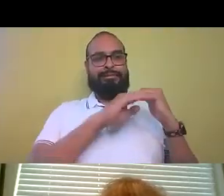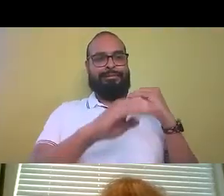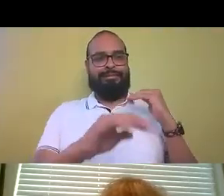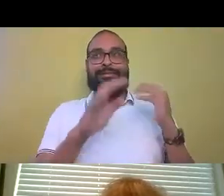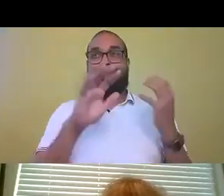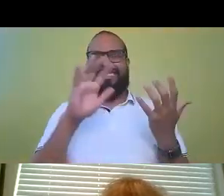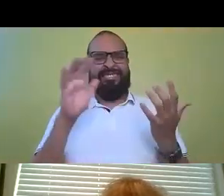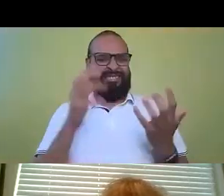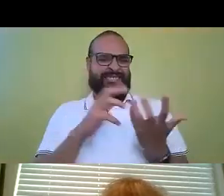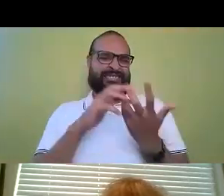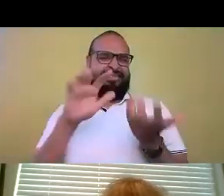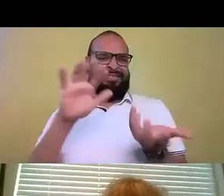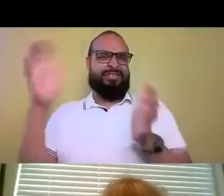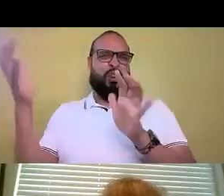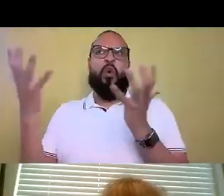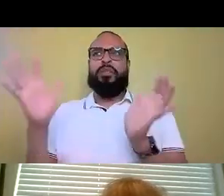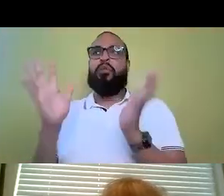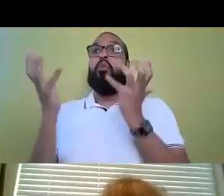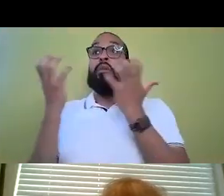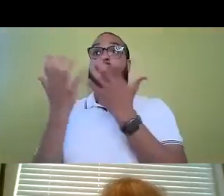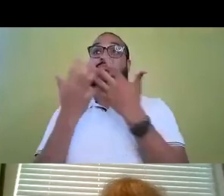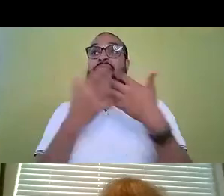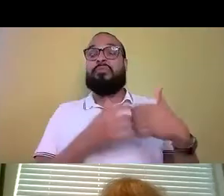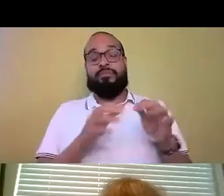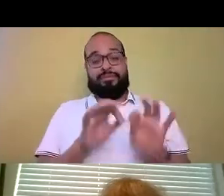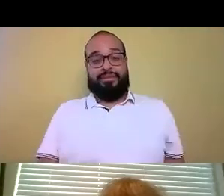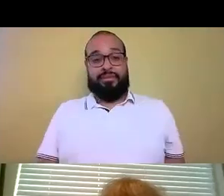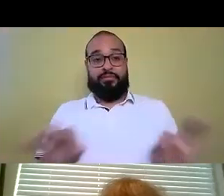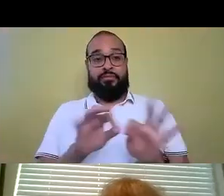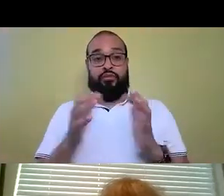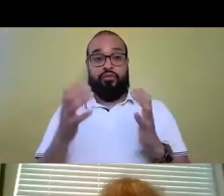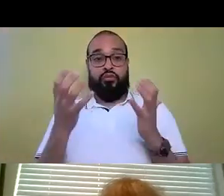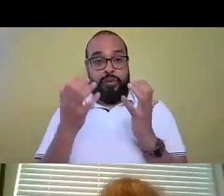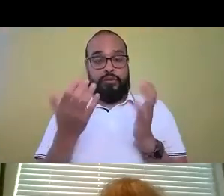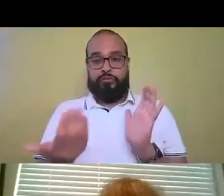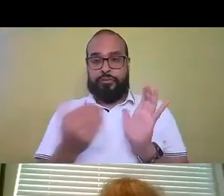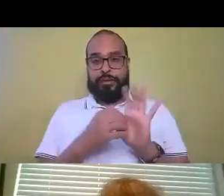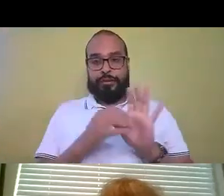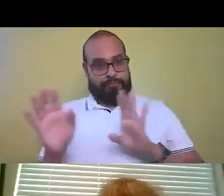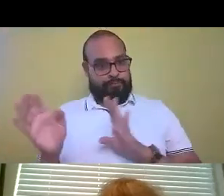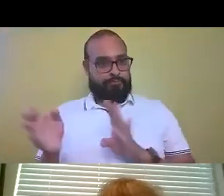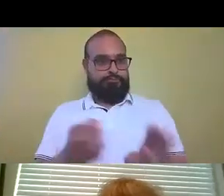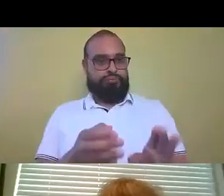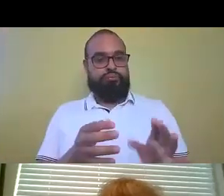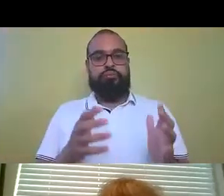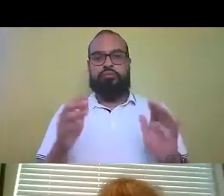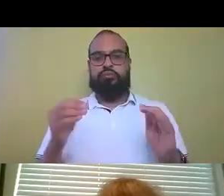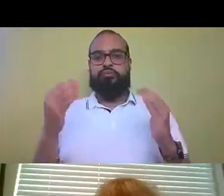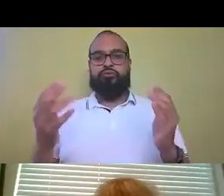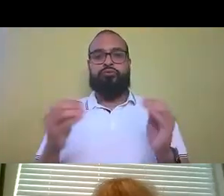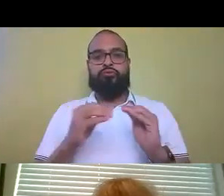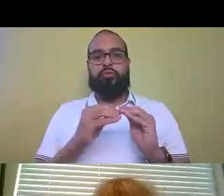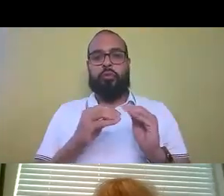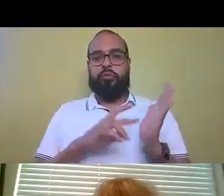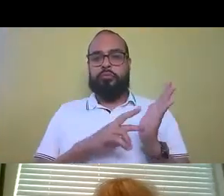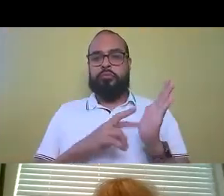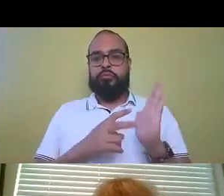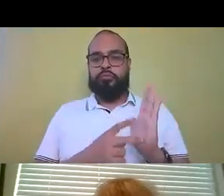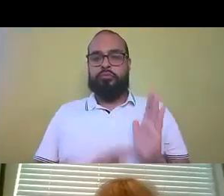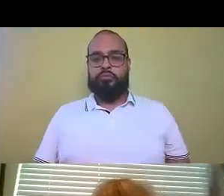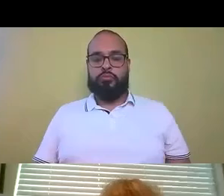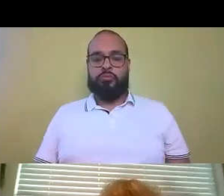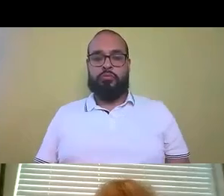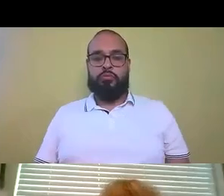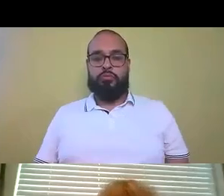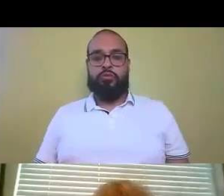you do want to offer, you want to redirect that behavior to a more purposeful, especially if the child is